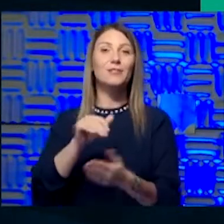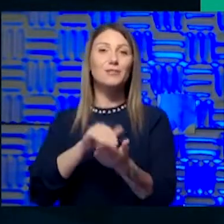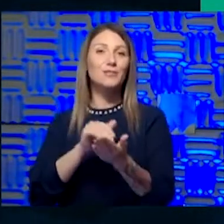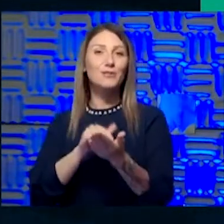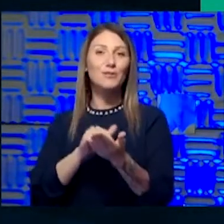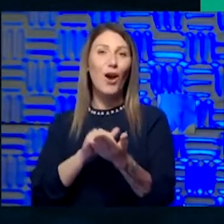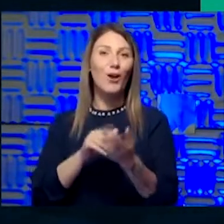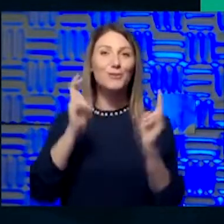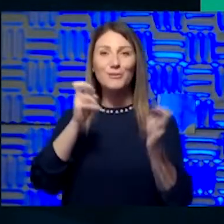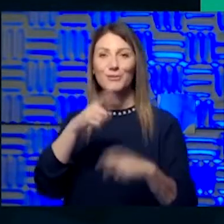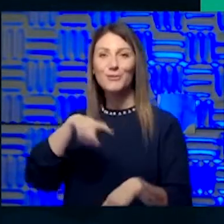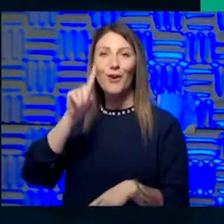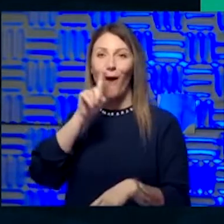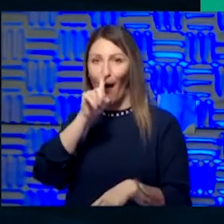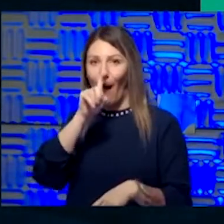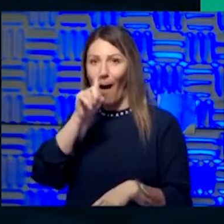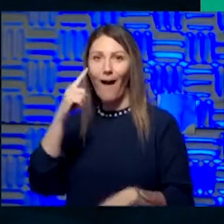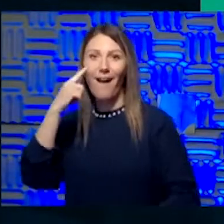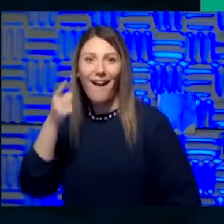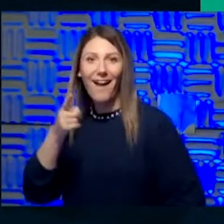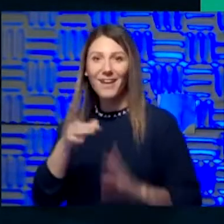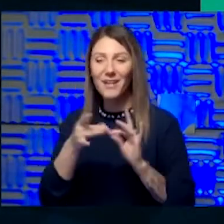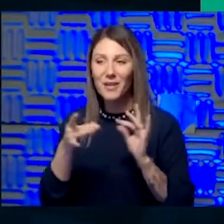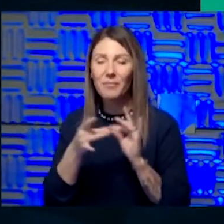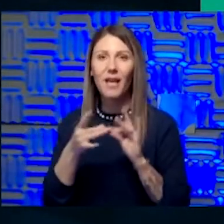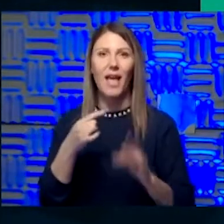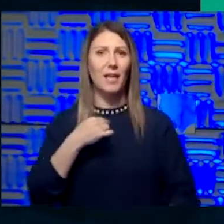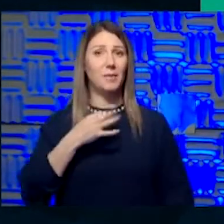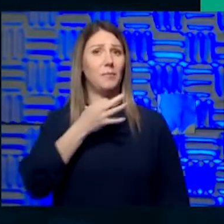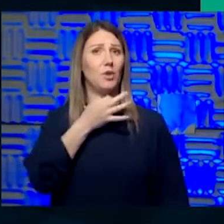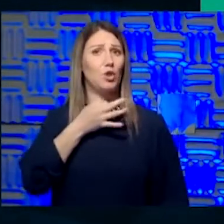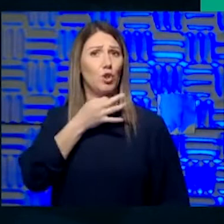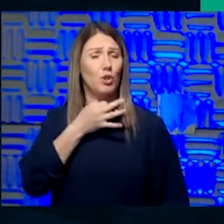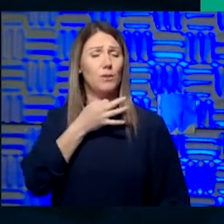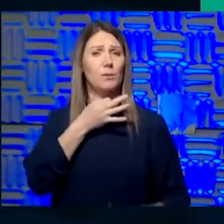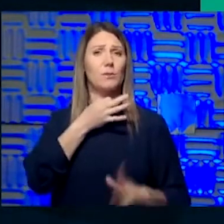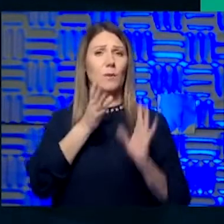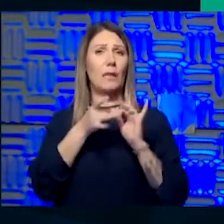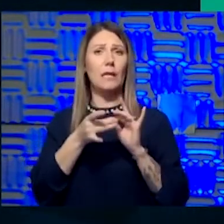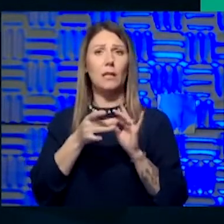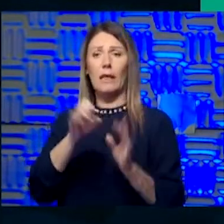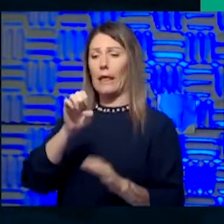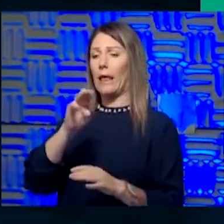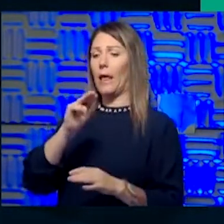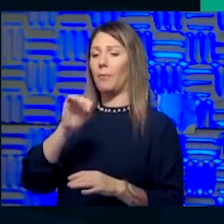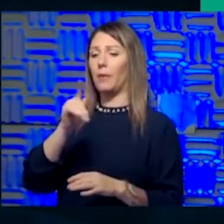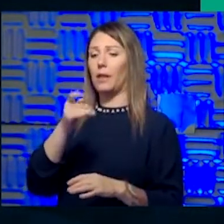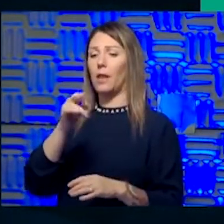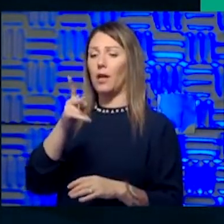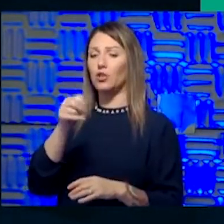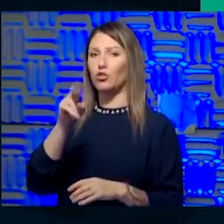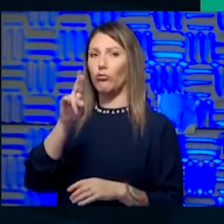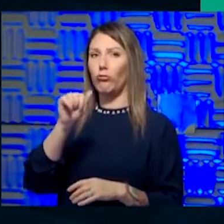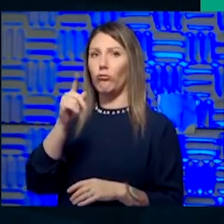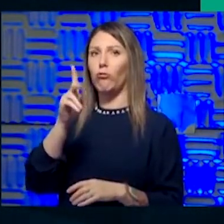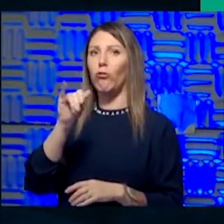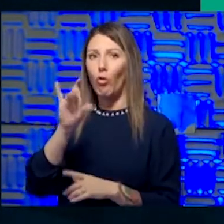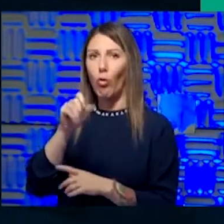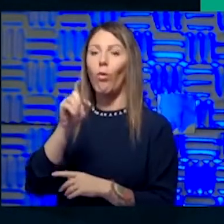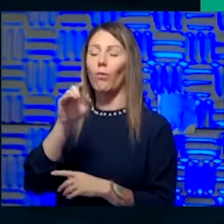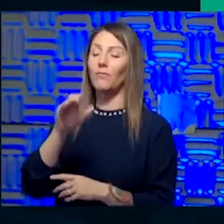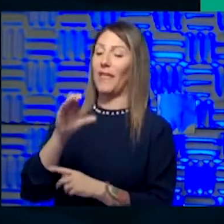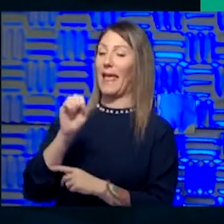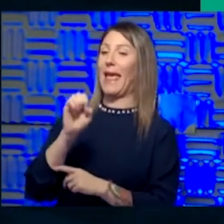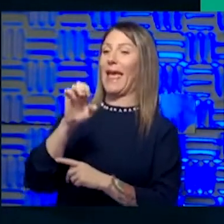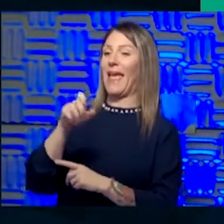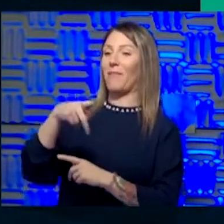I'm also pretty curious about all these epidemiological studies. There is an article in NEJM last week,